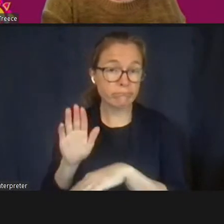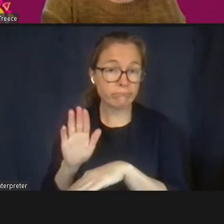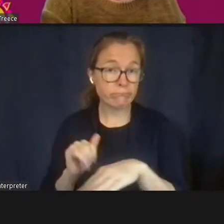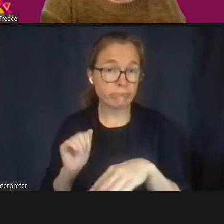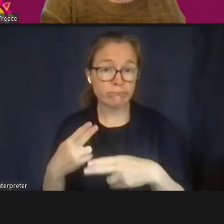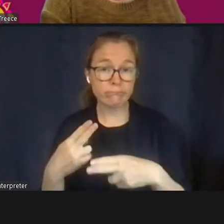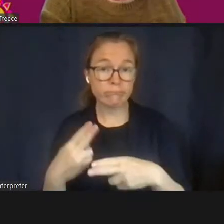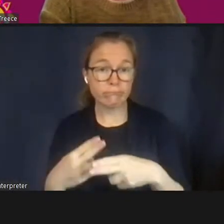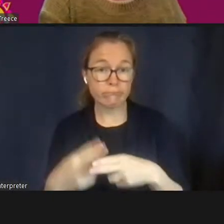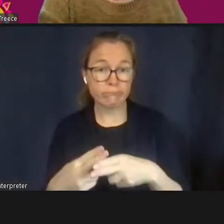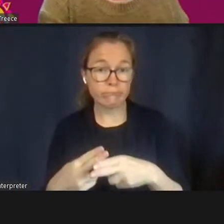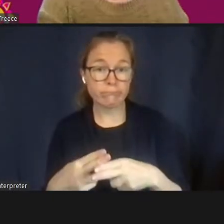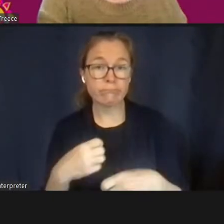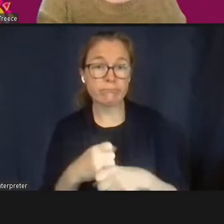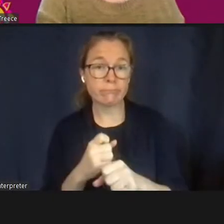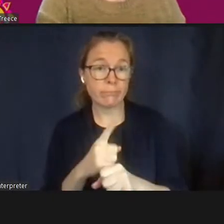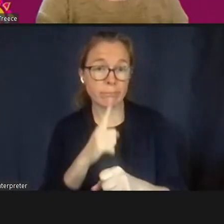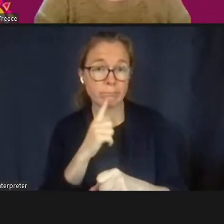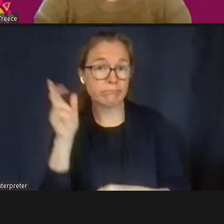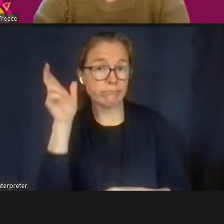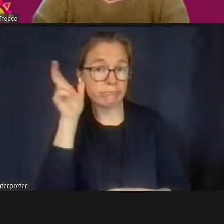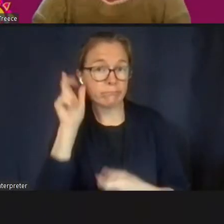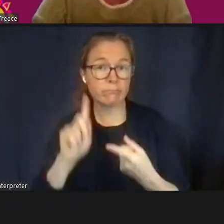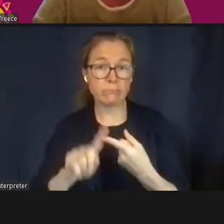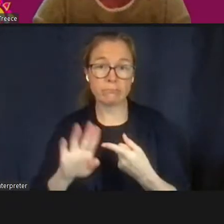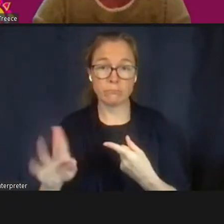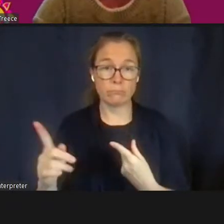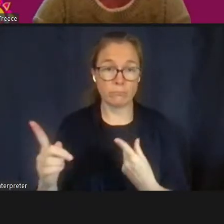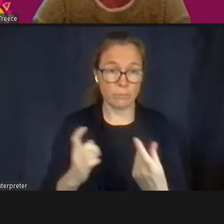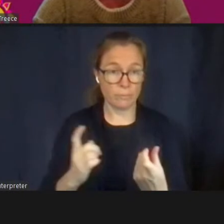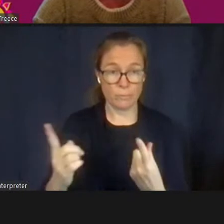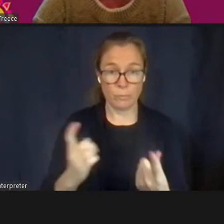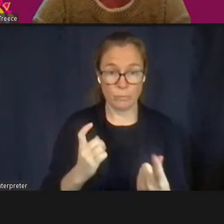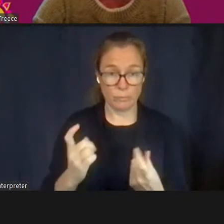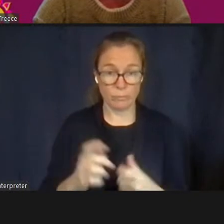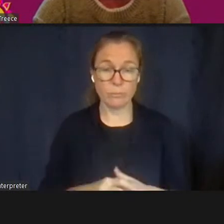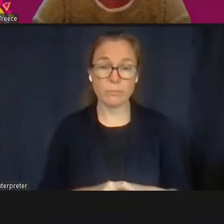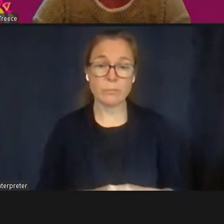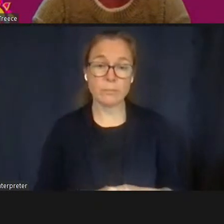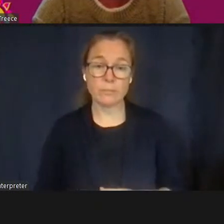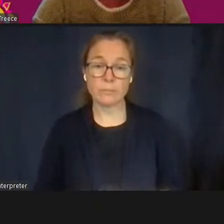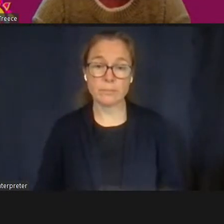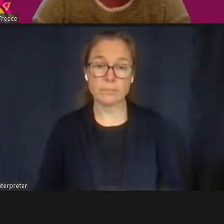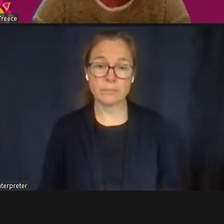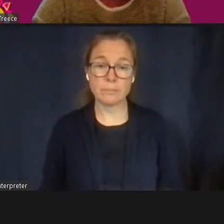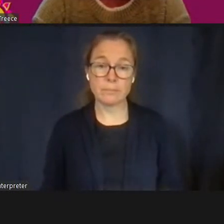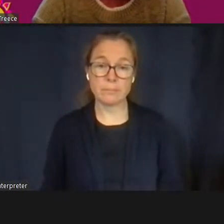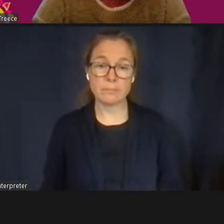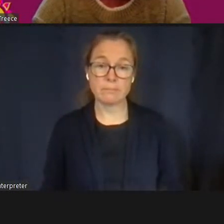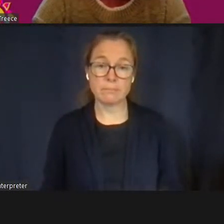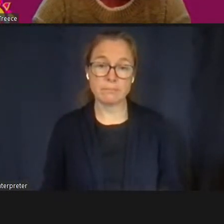voice up into our discussion, even if you do not want to join,